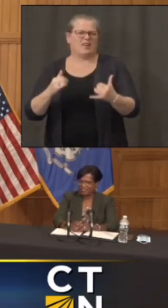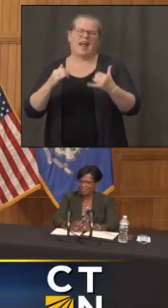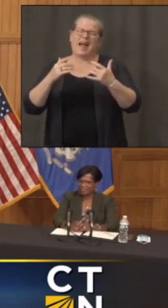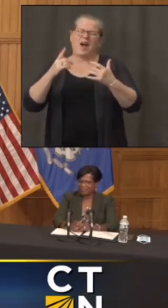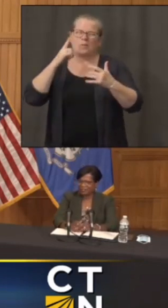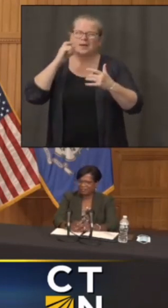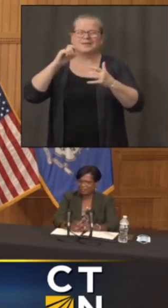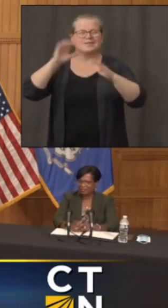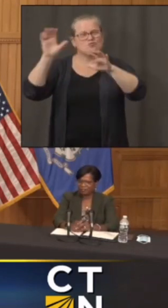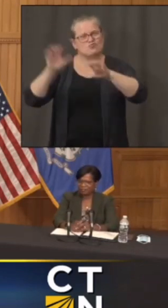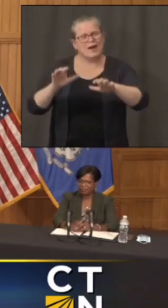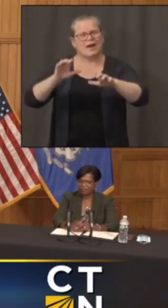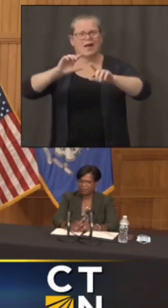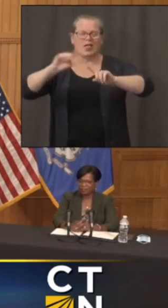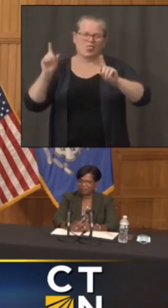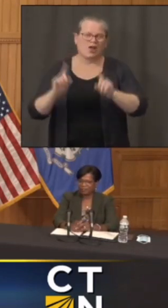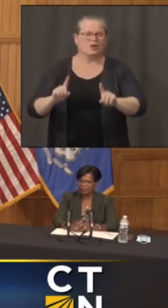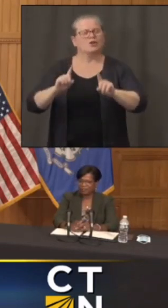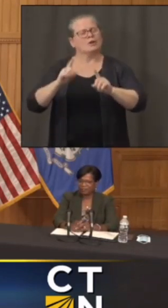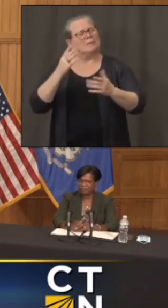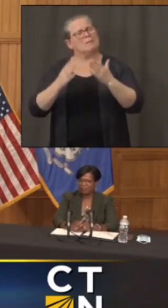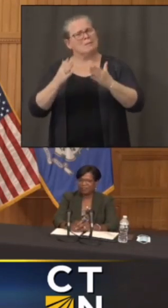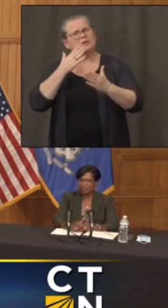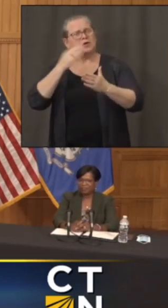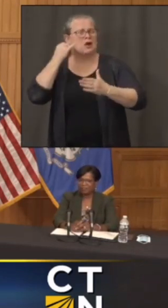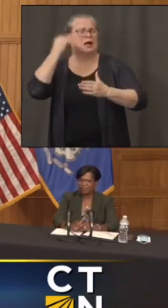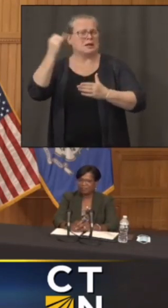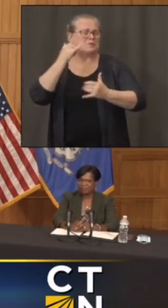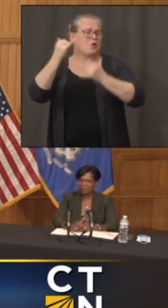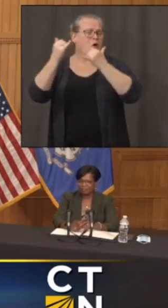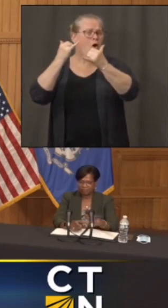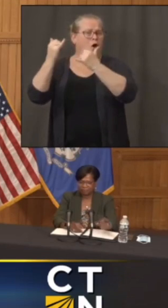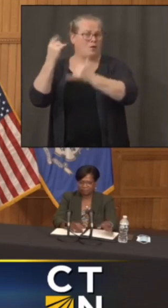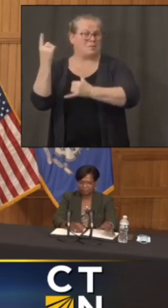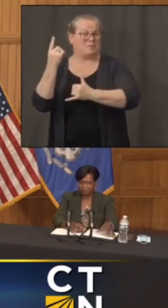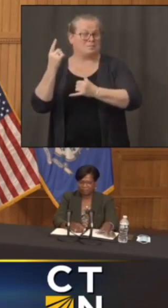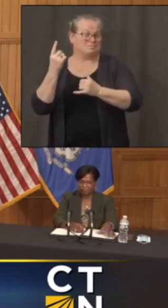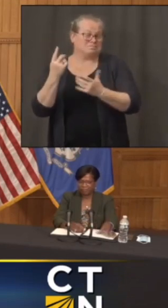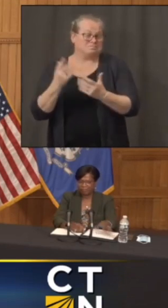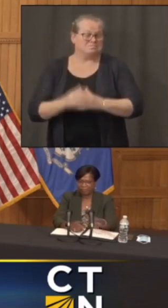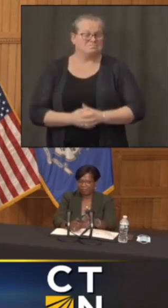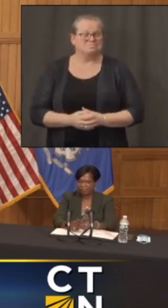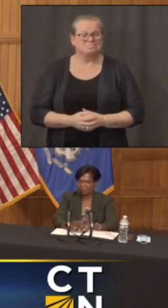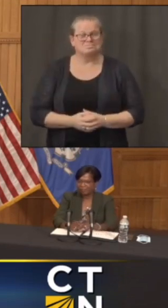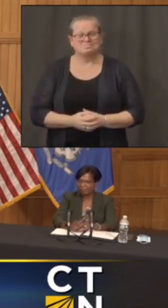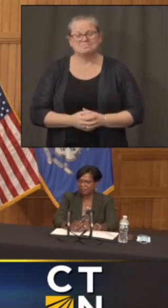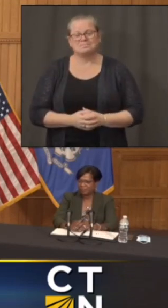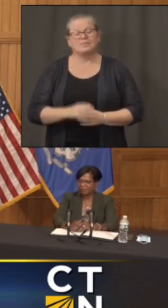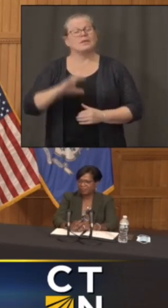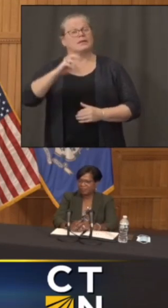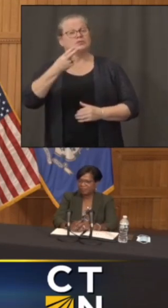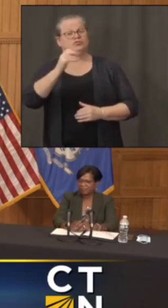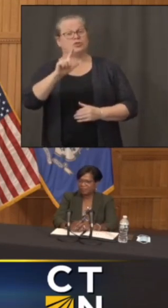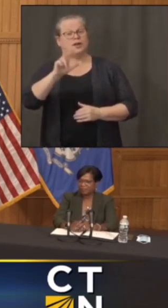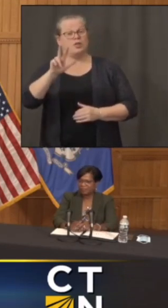It's a good thing to do. All right, Max? Channel 3 Eyewitness News.